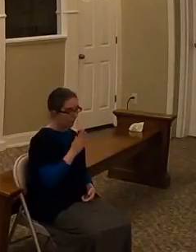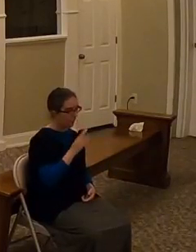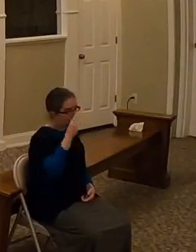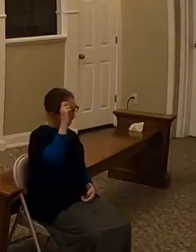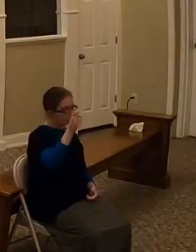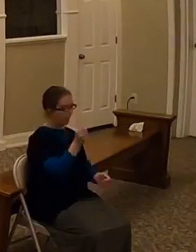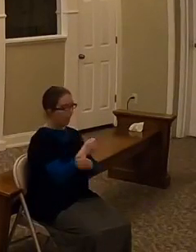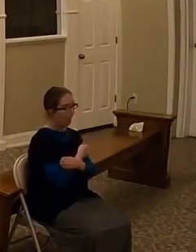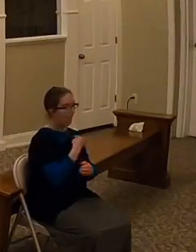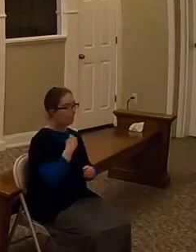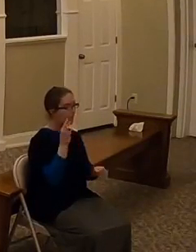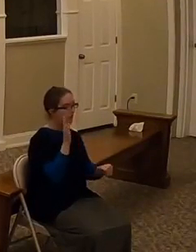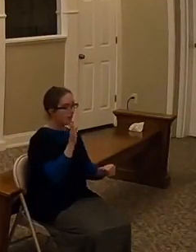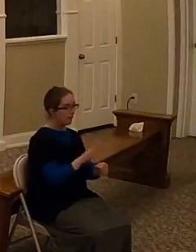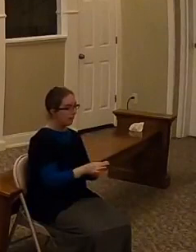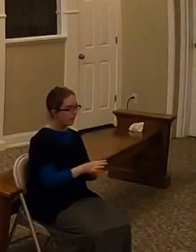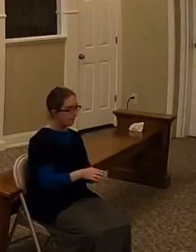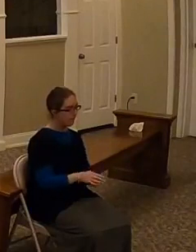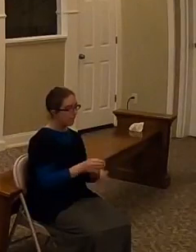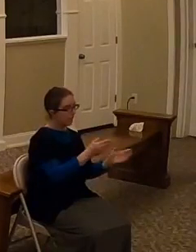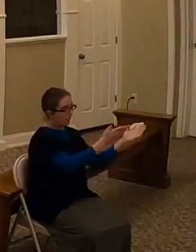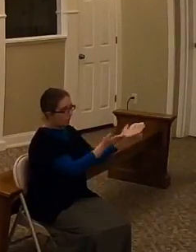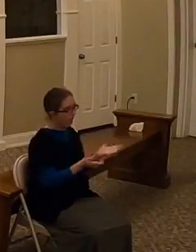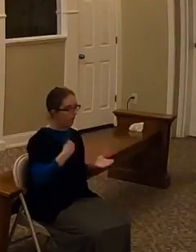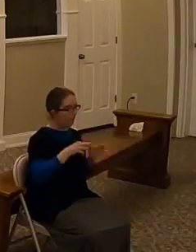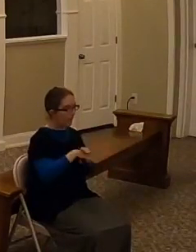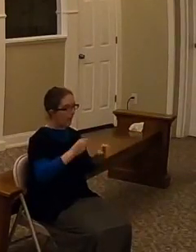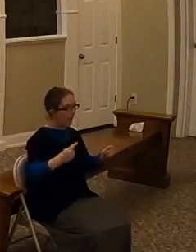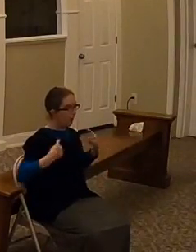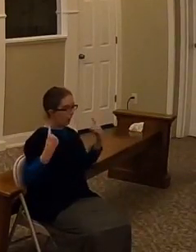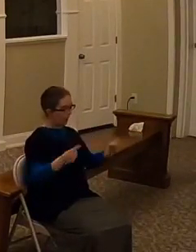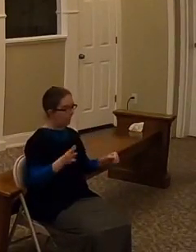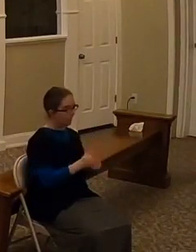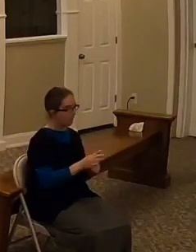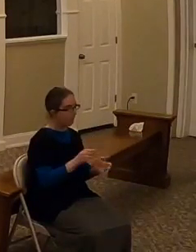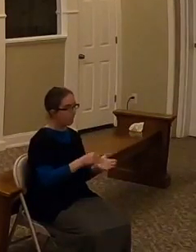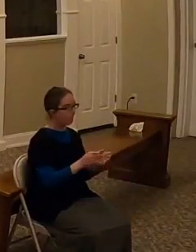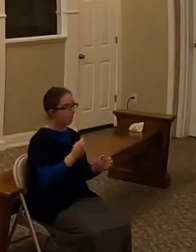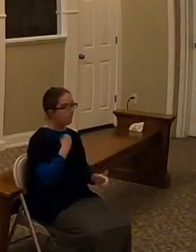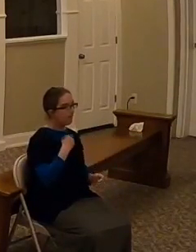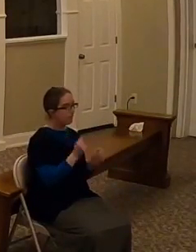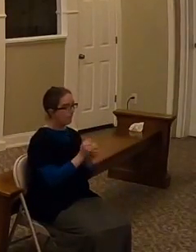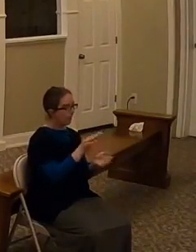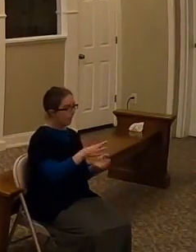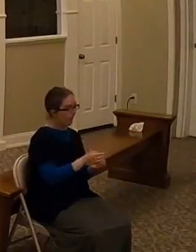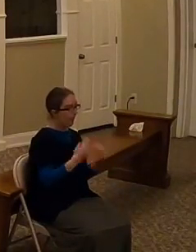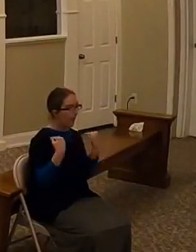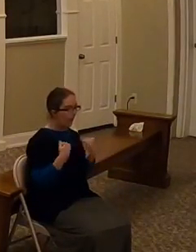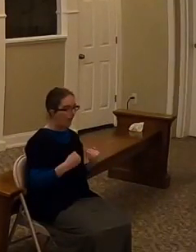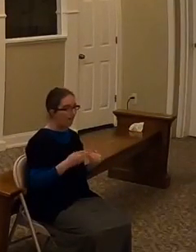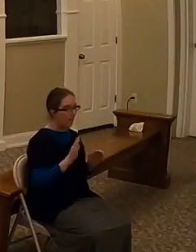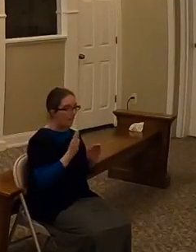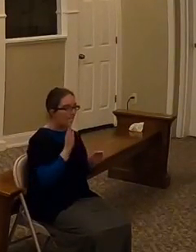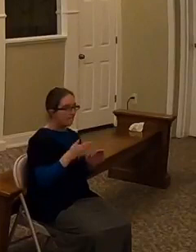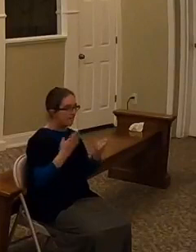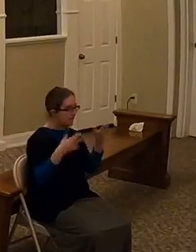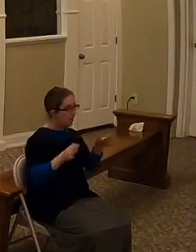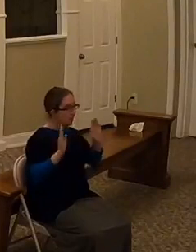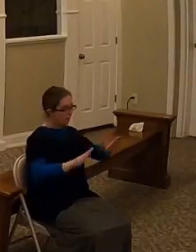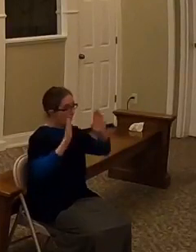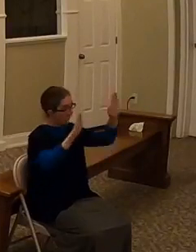He loved me enough to bring me out of sin and fill me with the Holy Ghost. Now, have I batted 100?